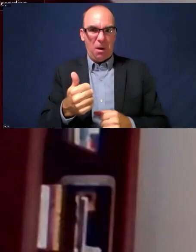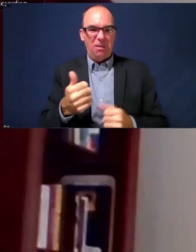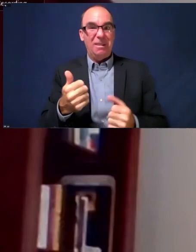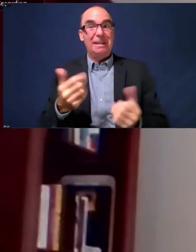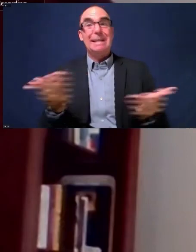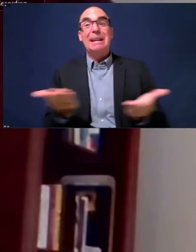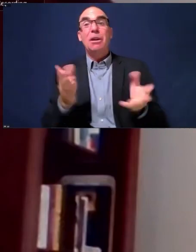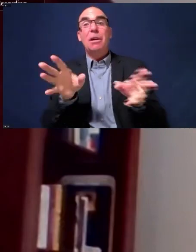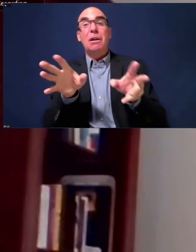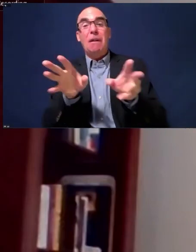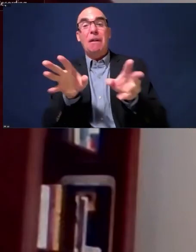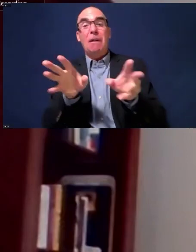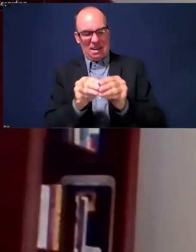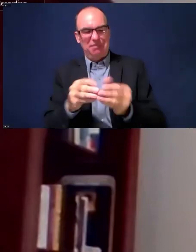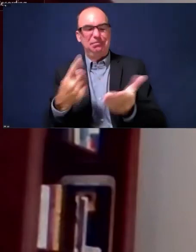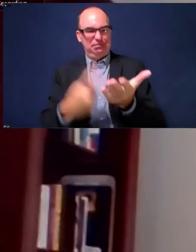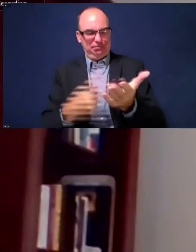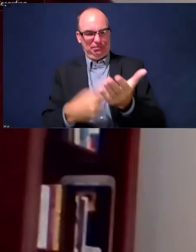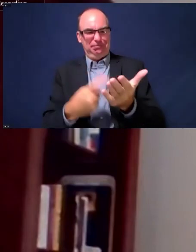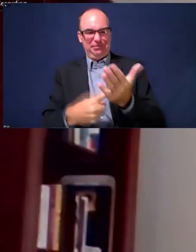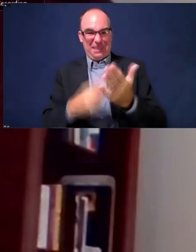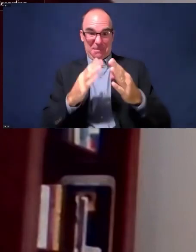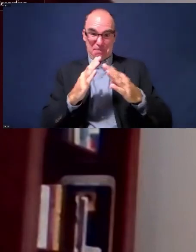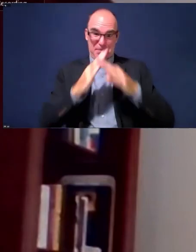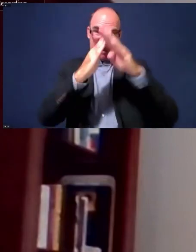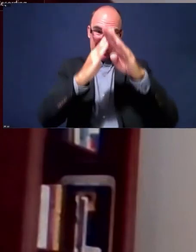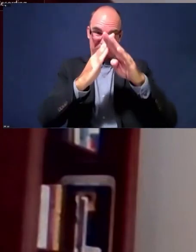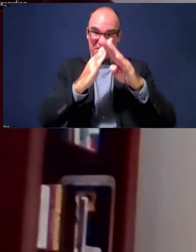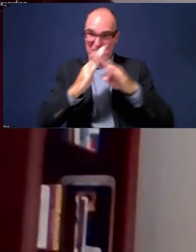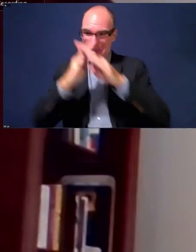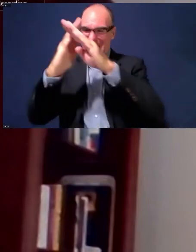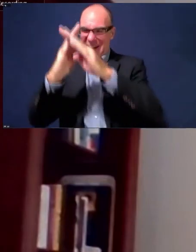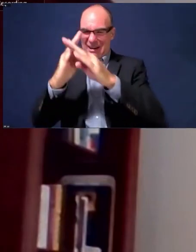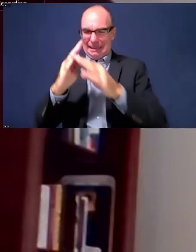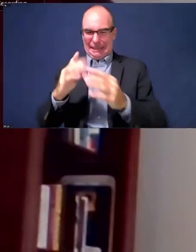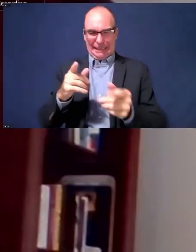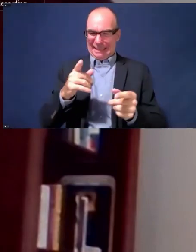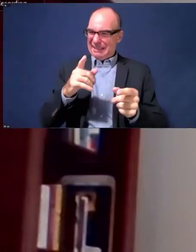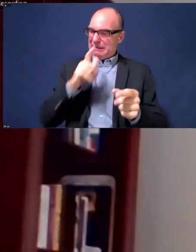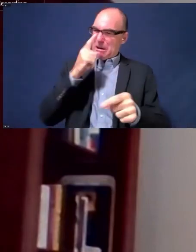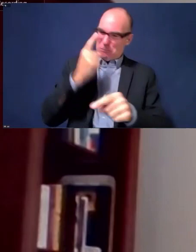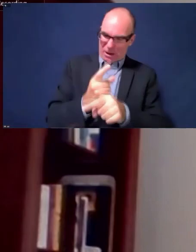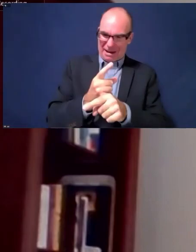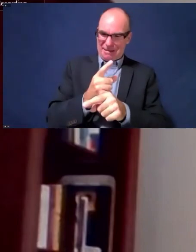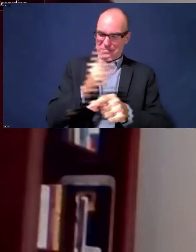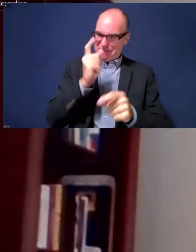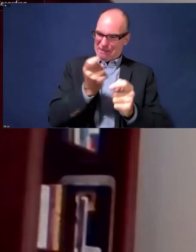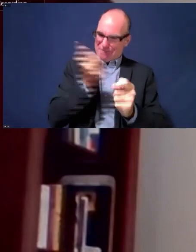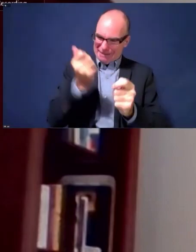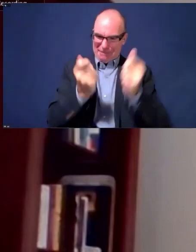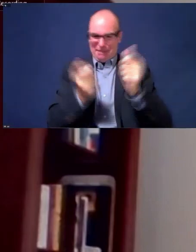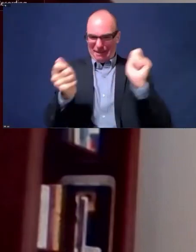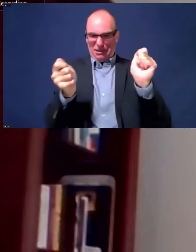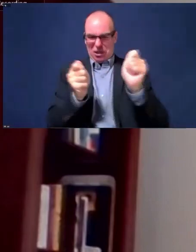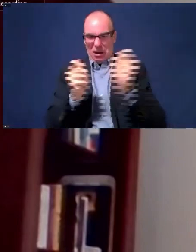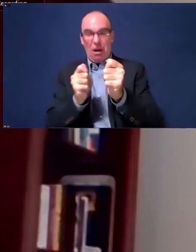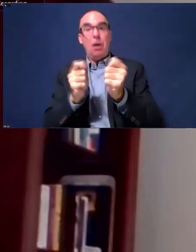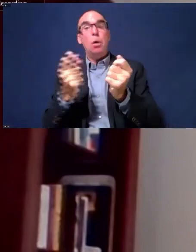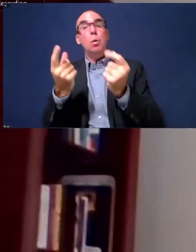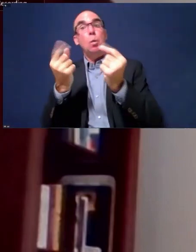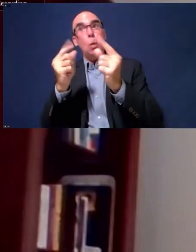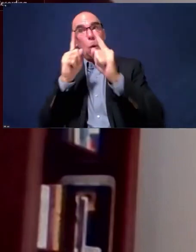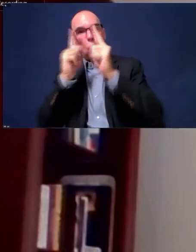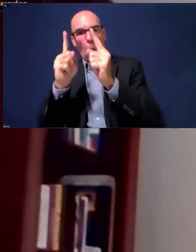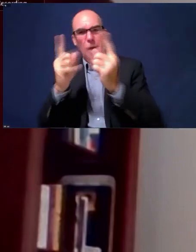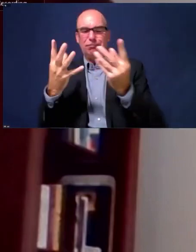move from a conversation about barriers and deficits to concrete strategies for action. Thank you very much for listening this